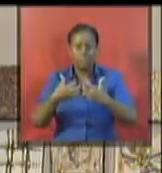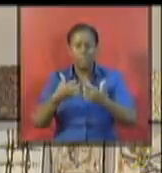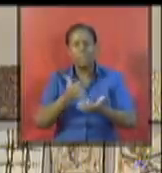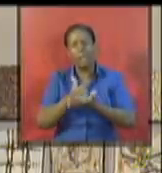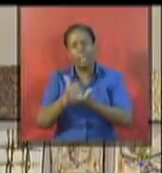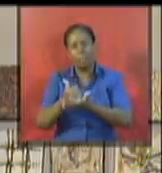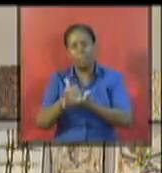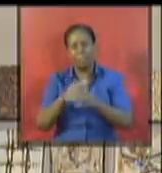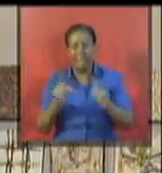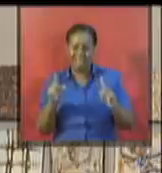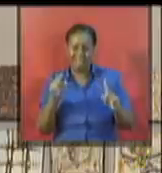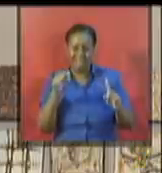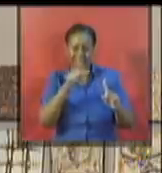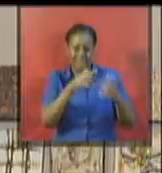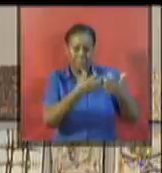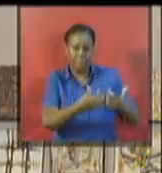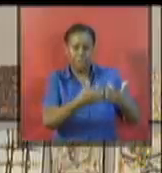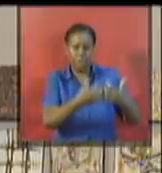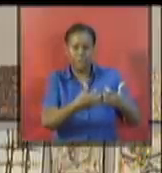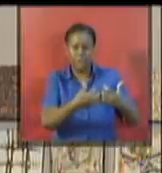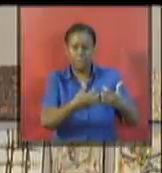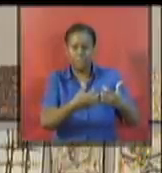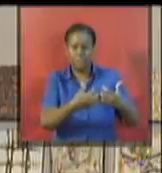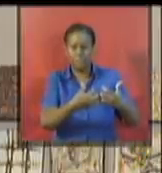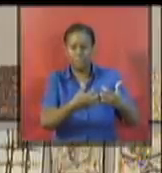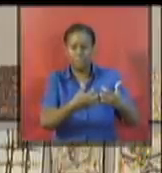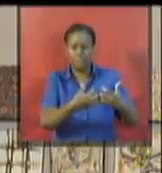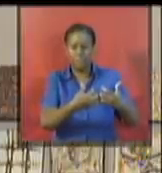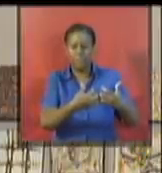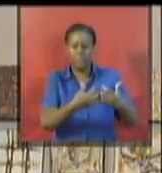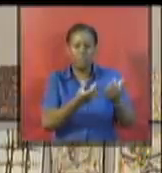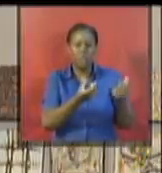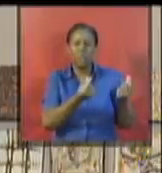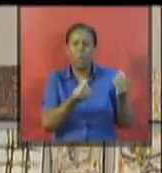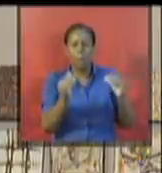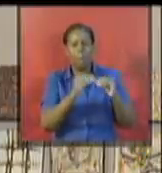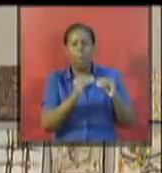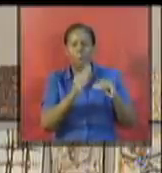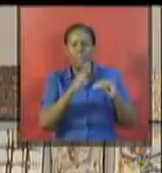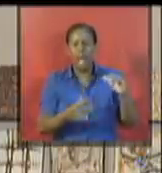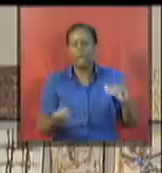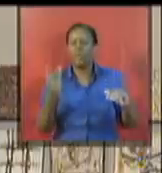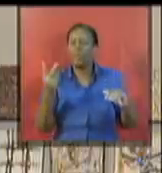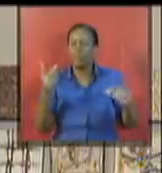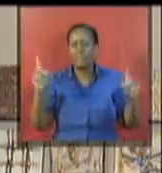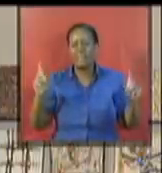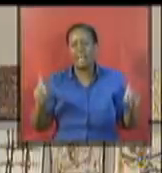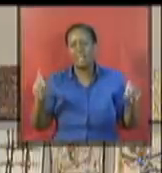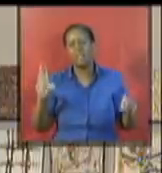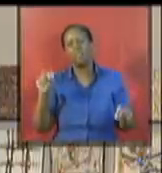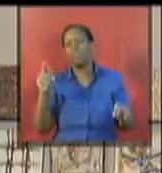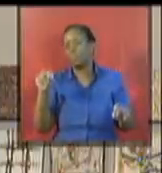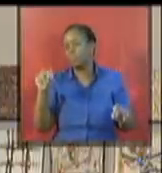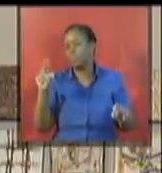two tests every 45 minutes or so, and that gives it roughly a capacity of roughly 50 a day. That being